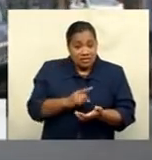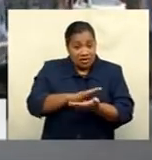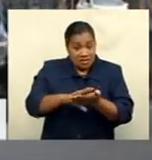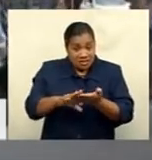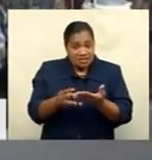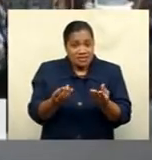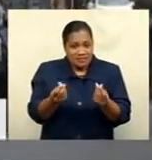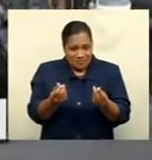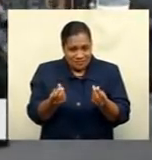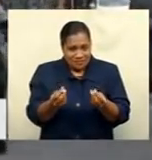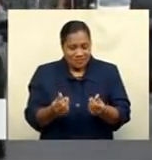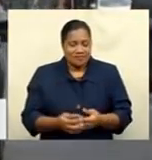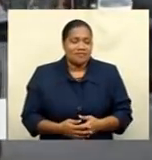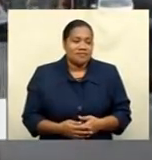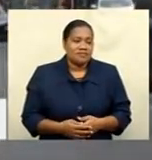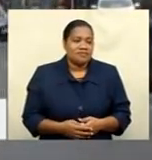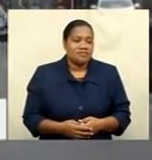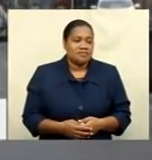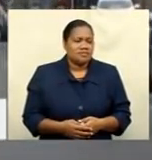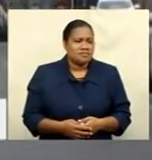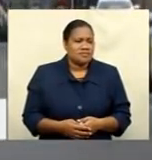taxpayers' money, it's not,